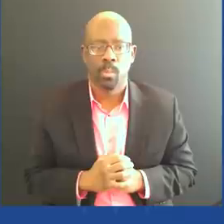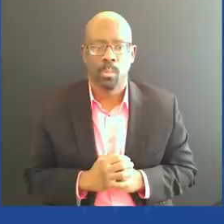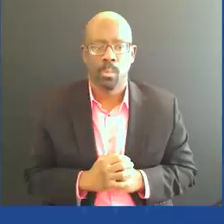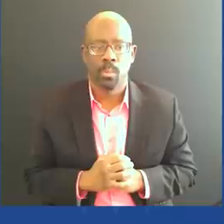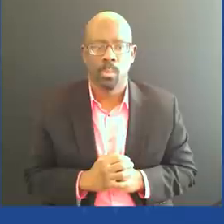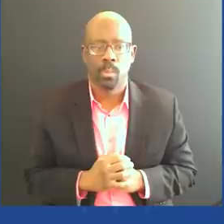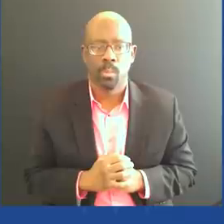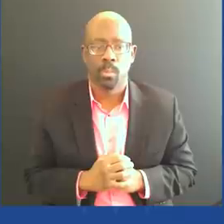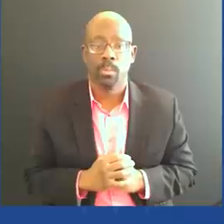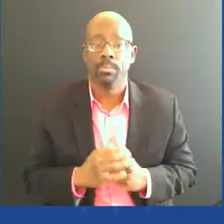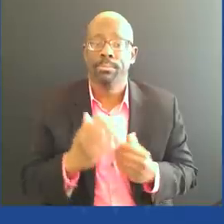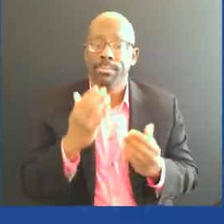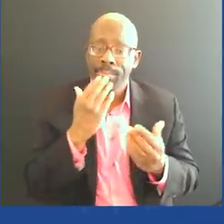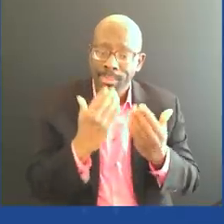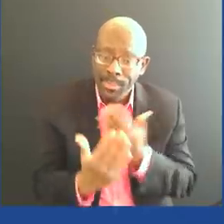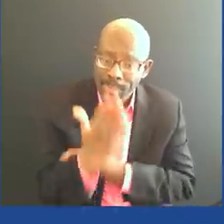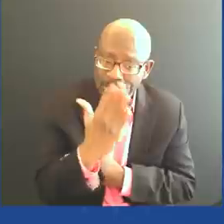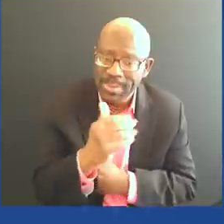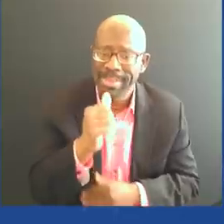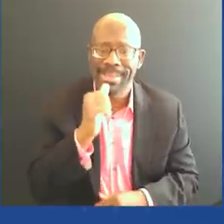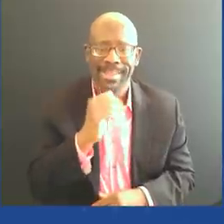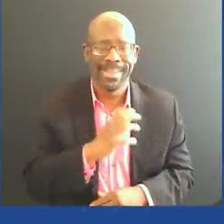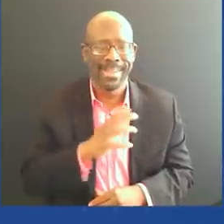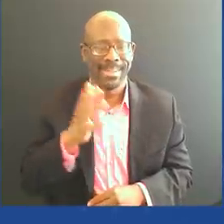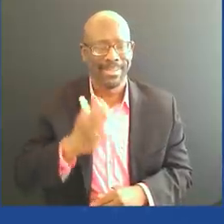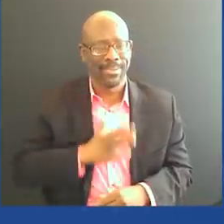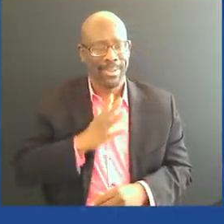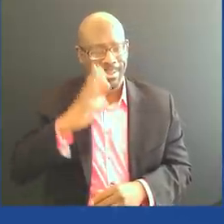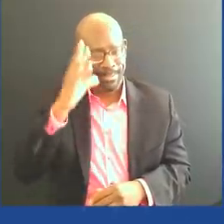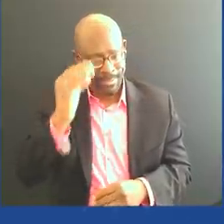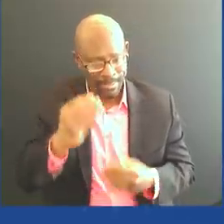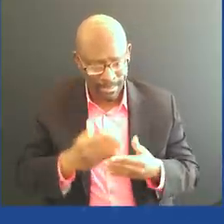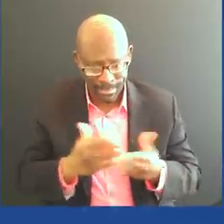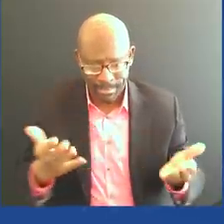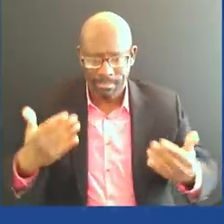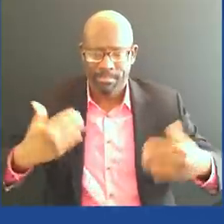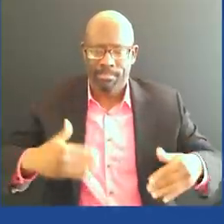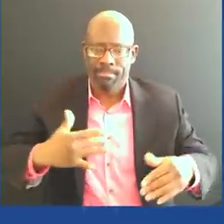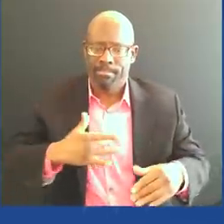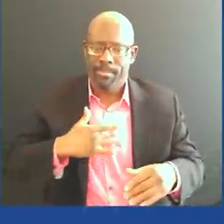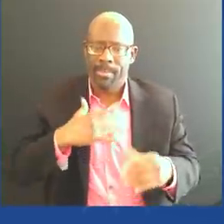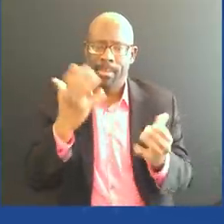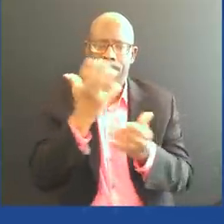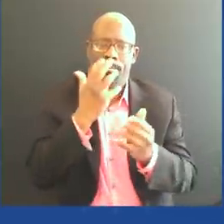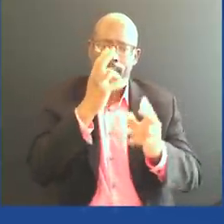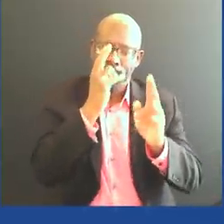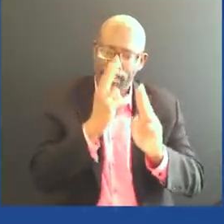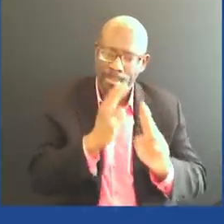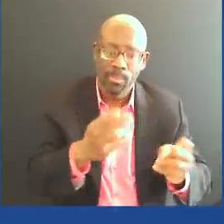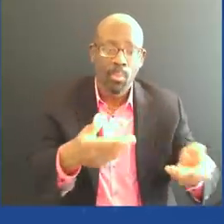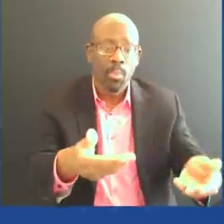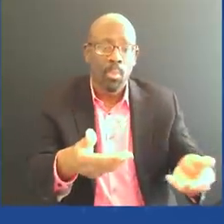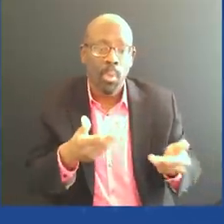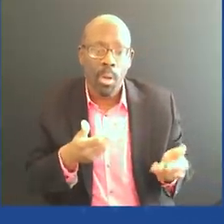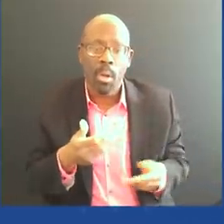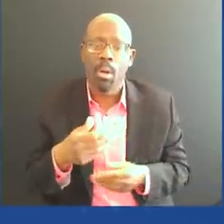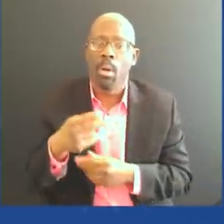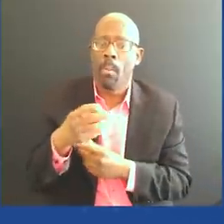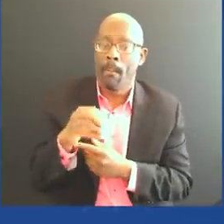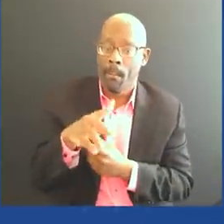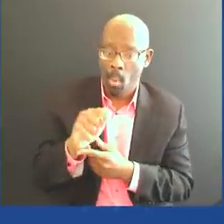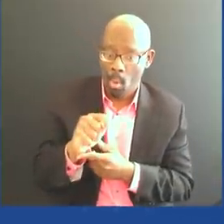Good morning, ladies and gentlemen. It is my distinct honor and privilege to welcome you to the Port of Wilmington for the commissioning commemoration of the USS